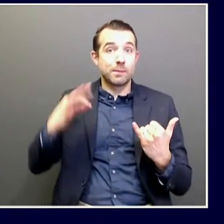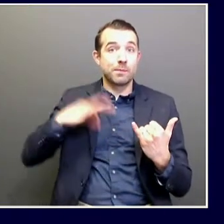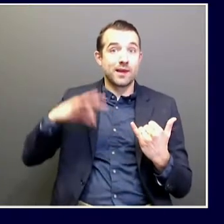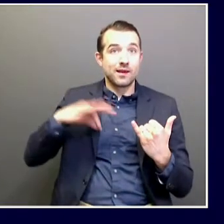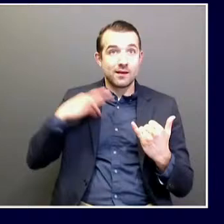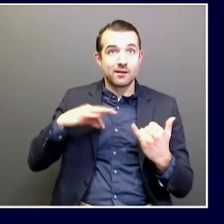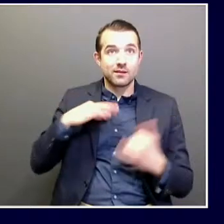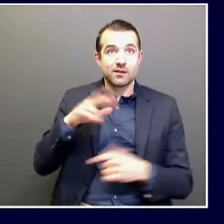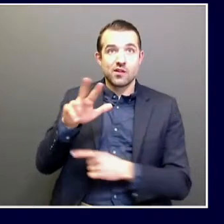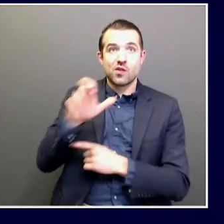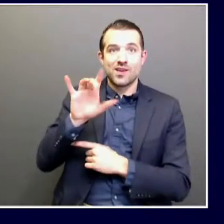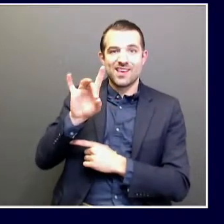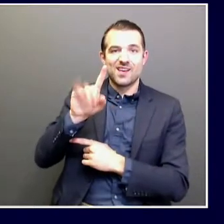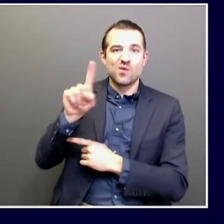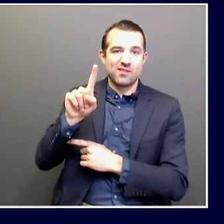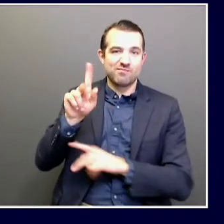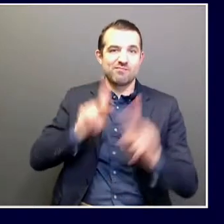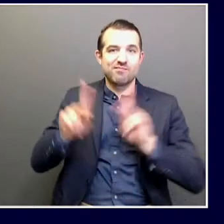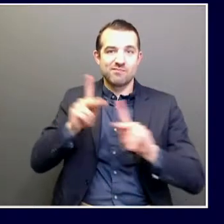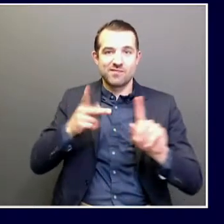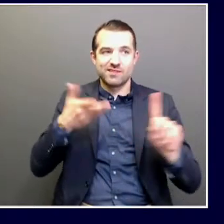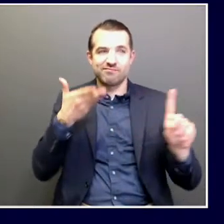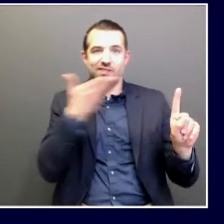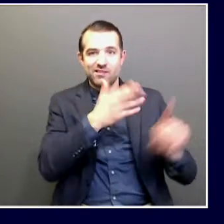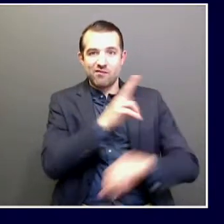381 people are currently hospitalized.